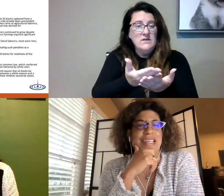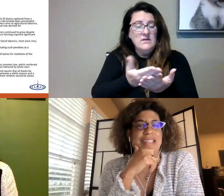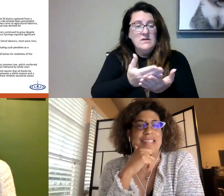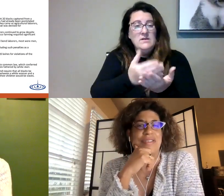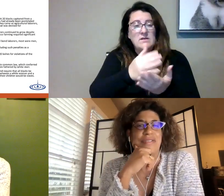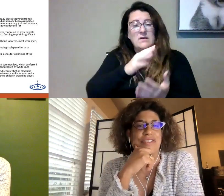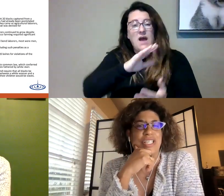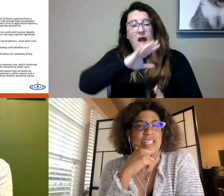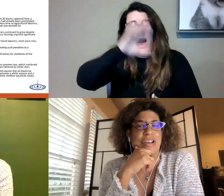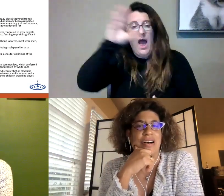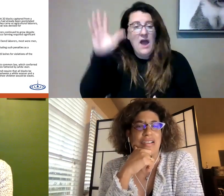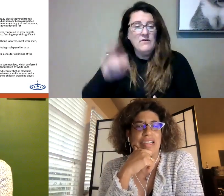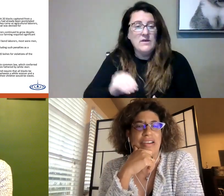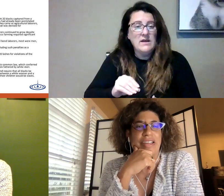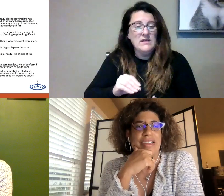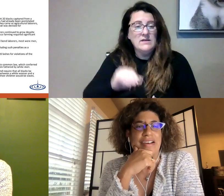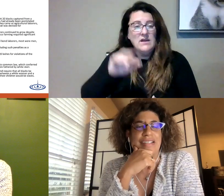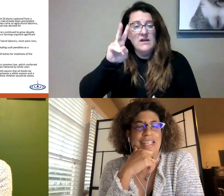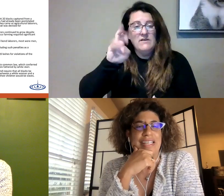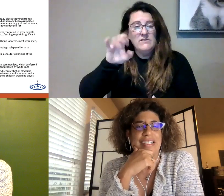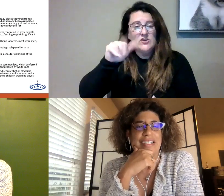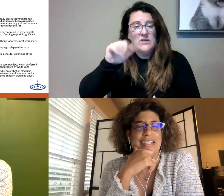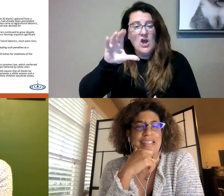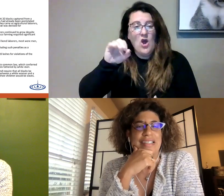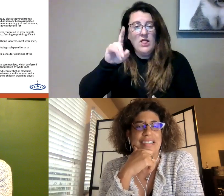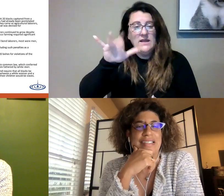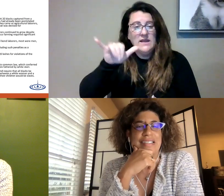Africans into the Virginia colony.